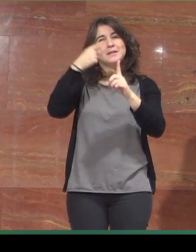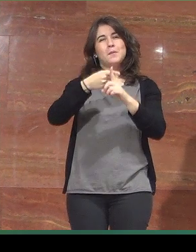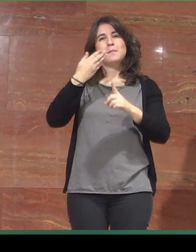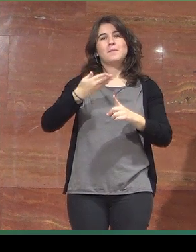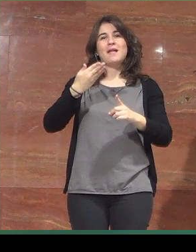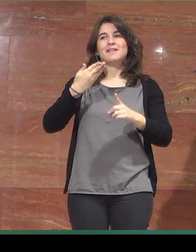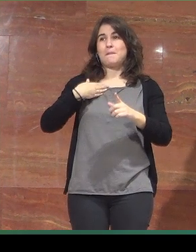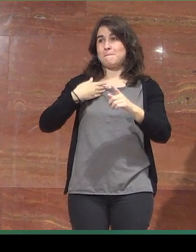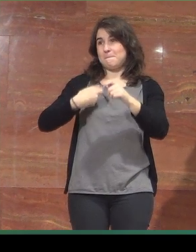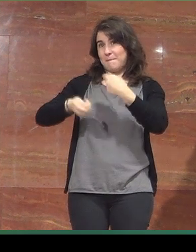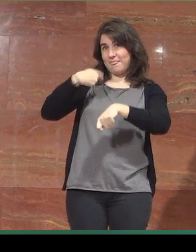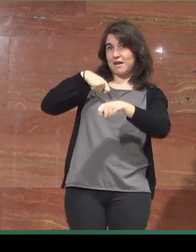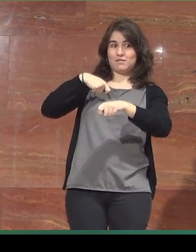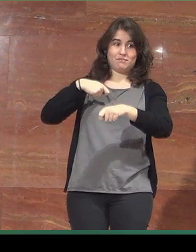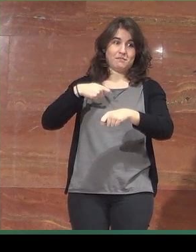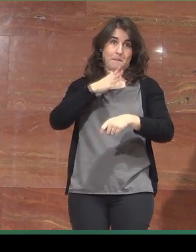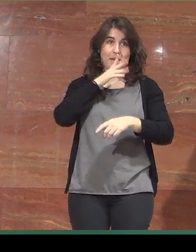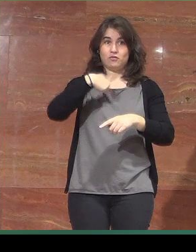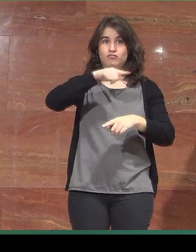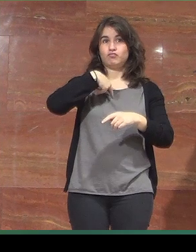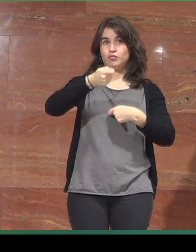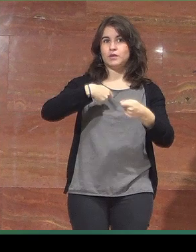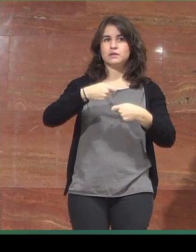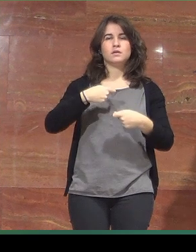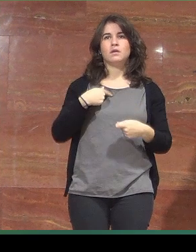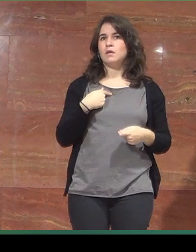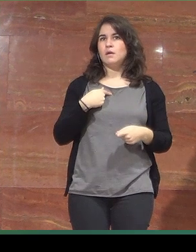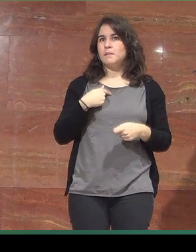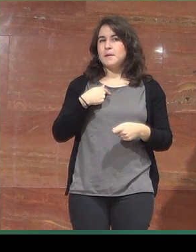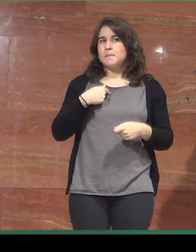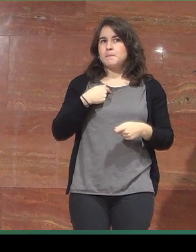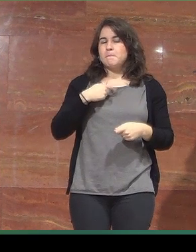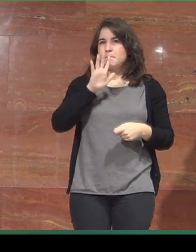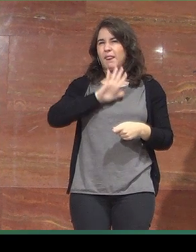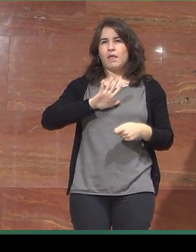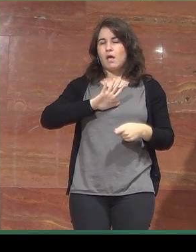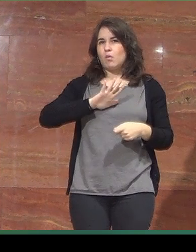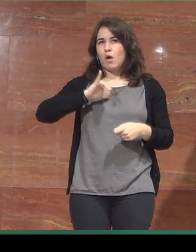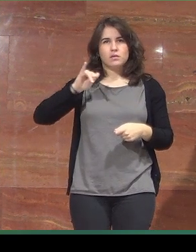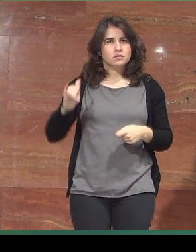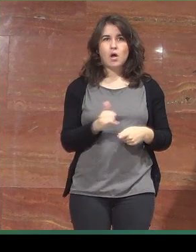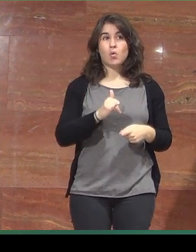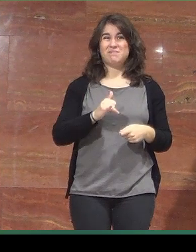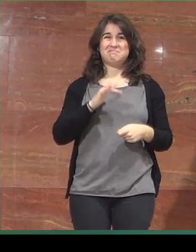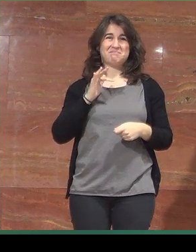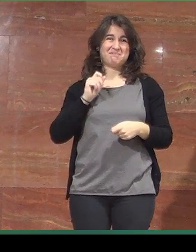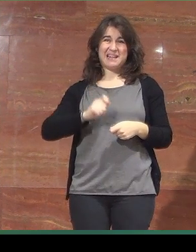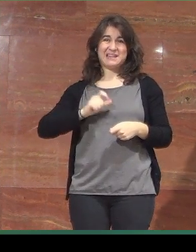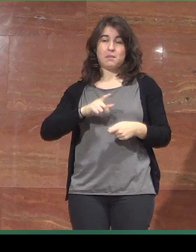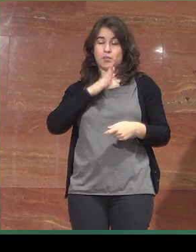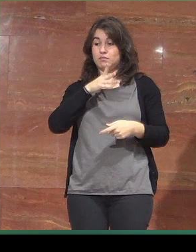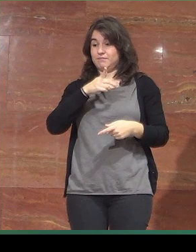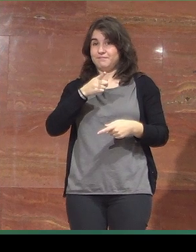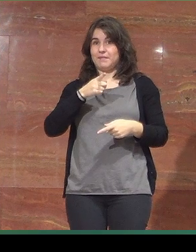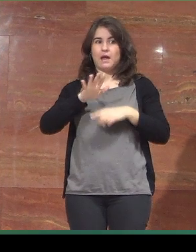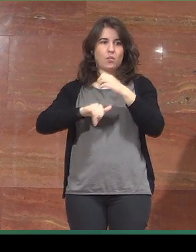It's very tiring. Again, airports in particular are enormous. You practically walk back